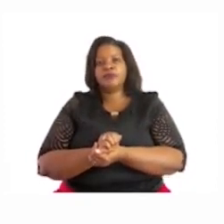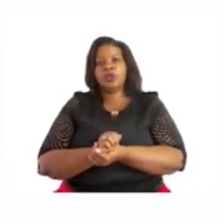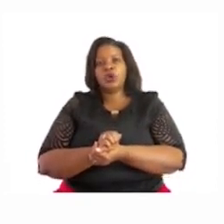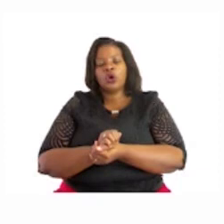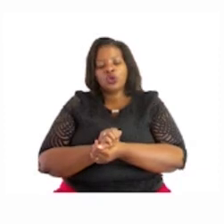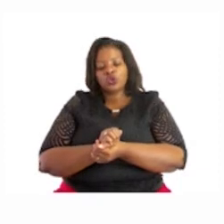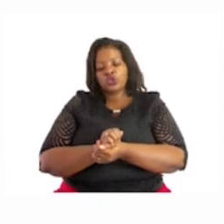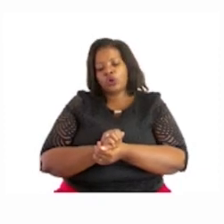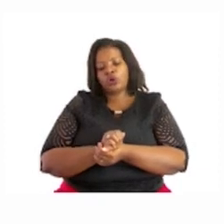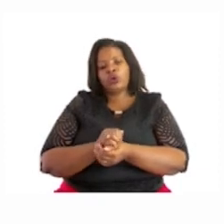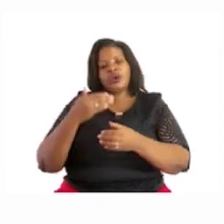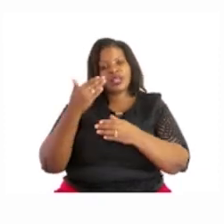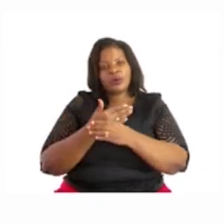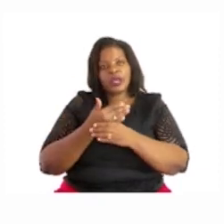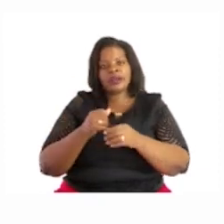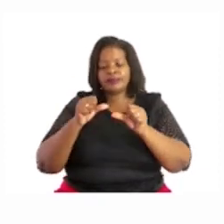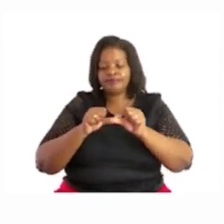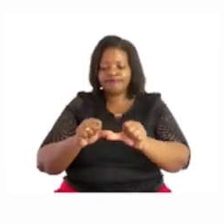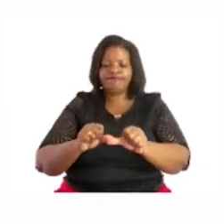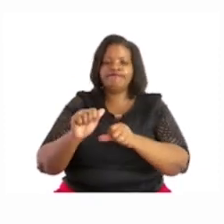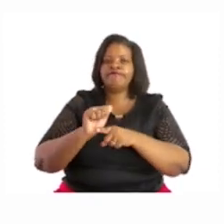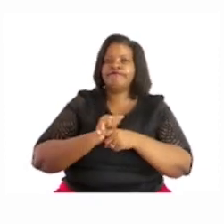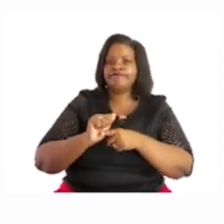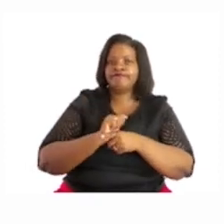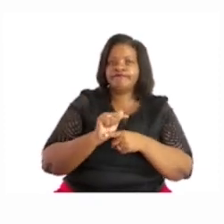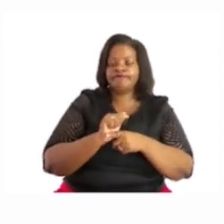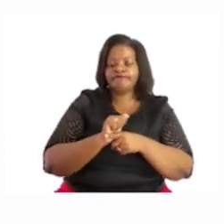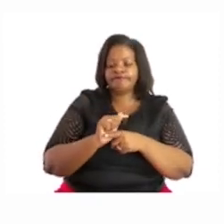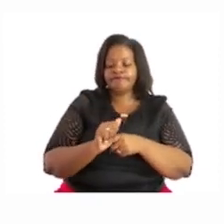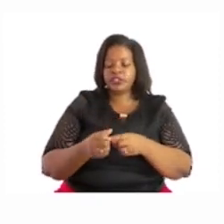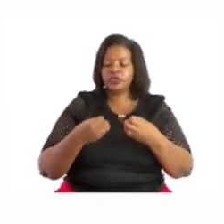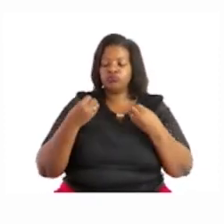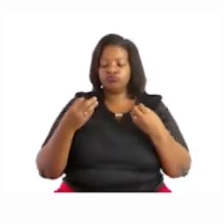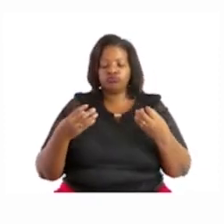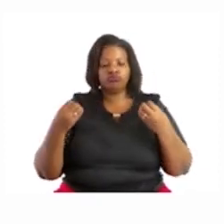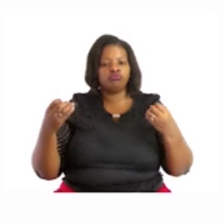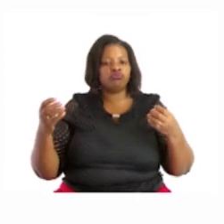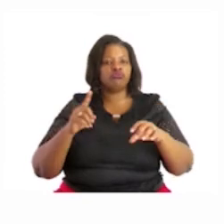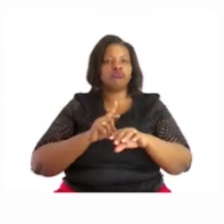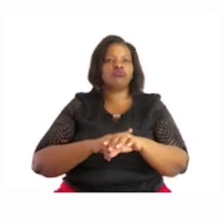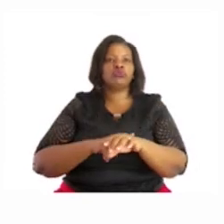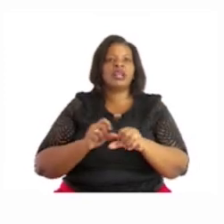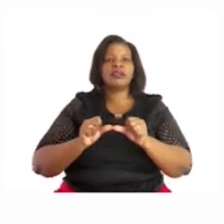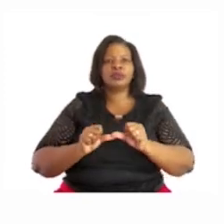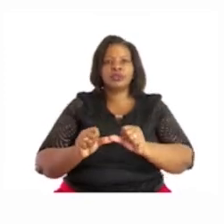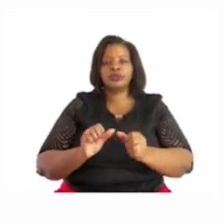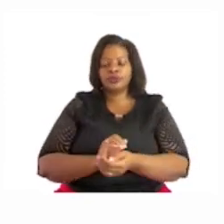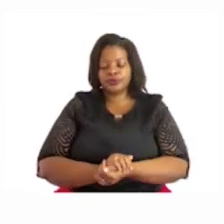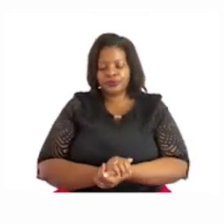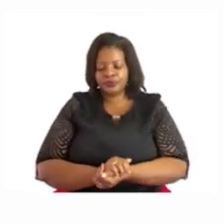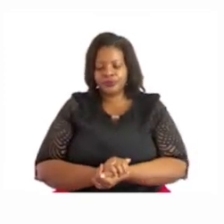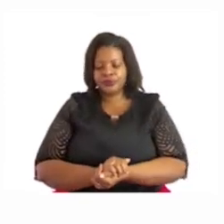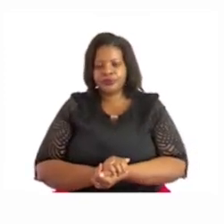extended work is for you to practice more and more. And if we go